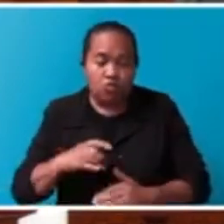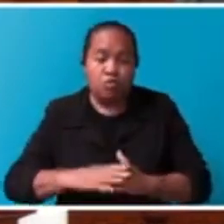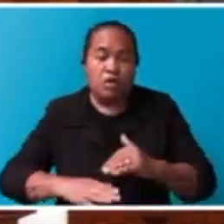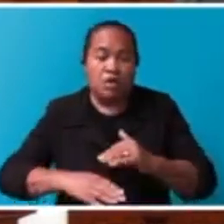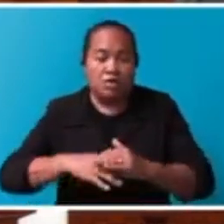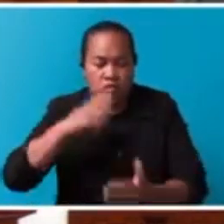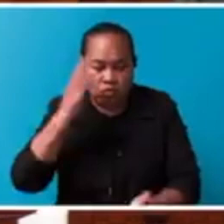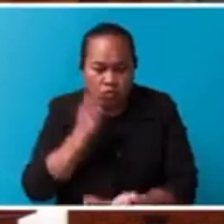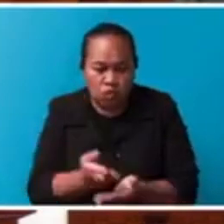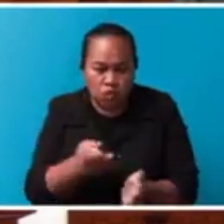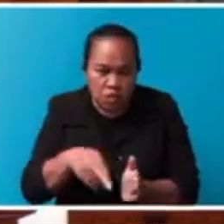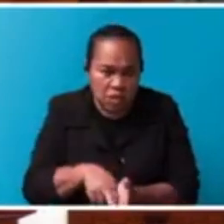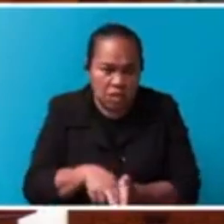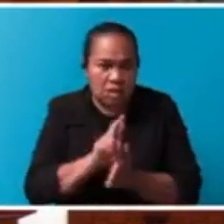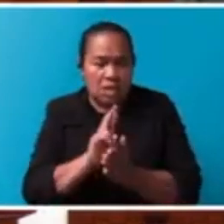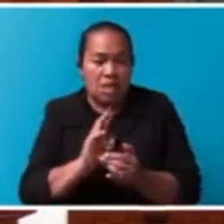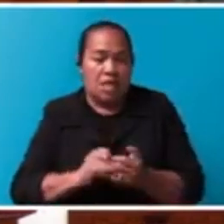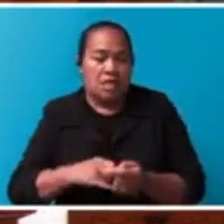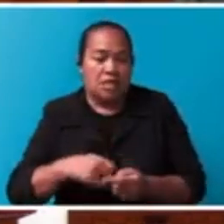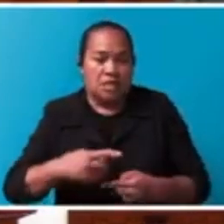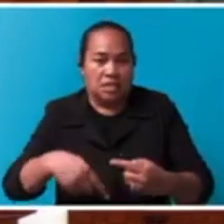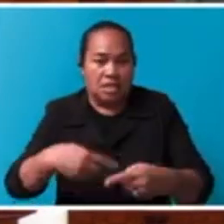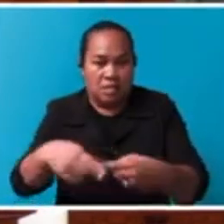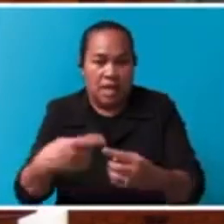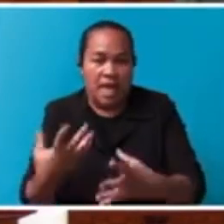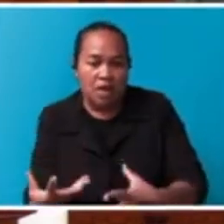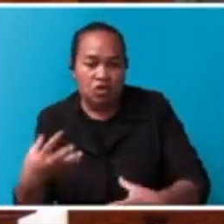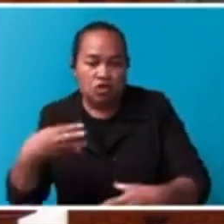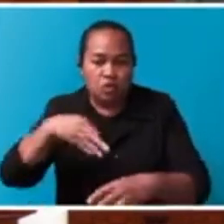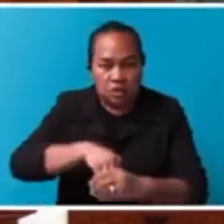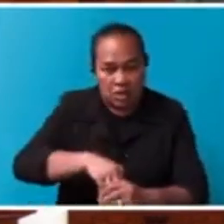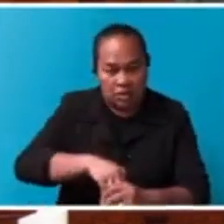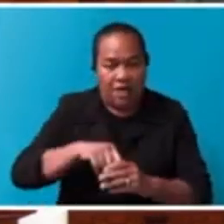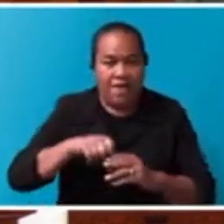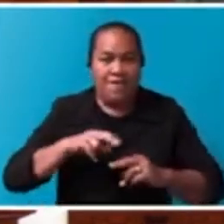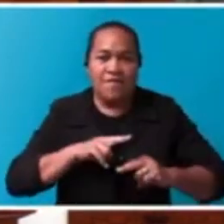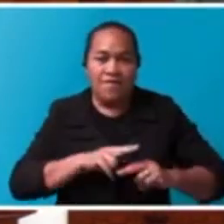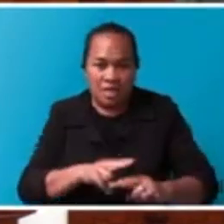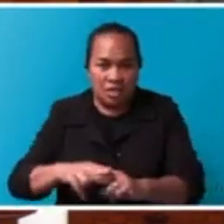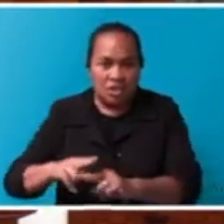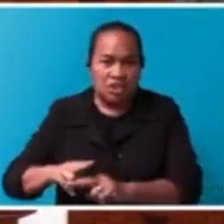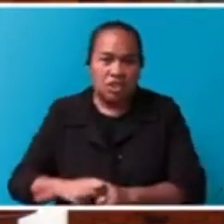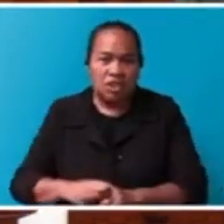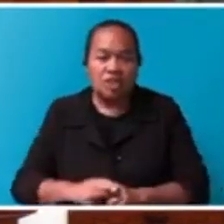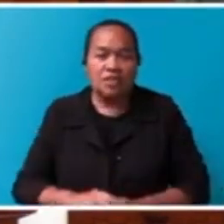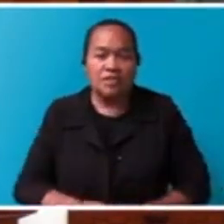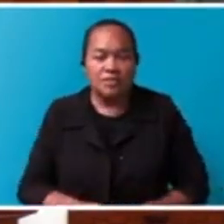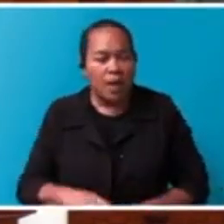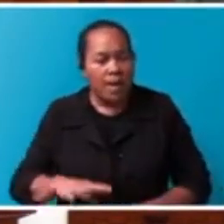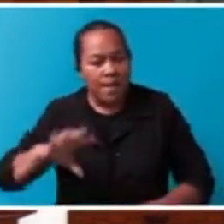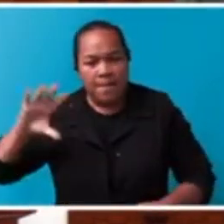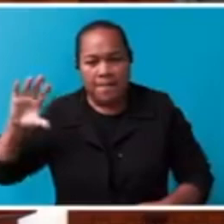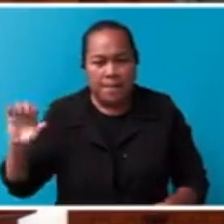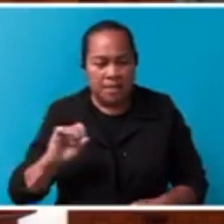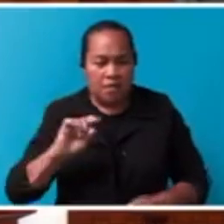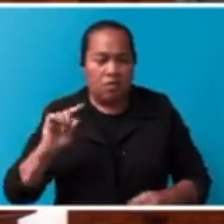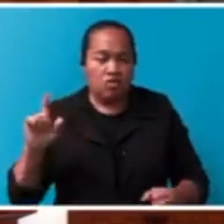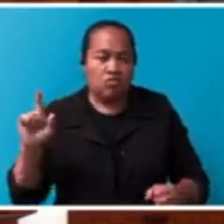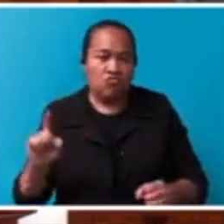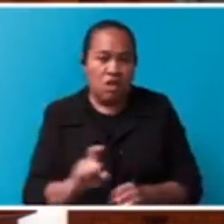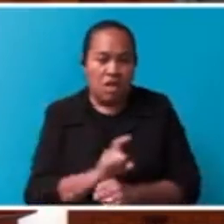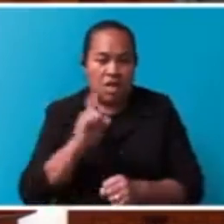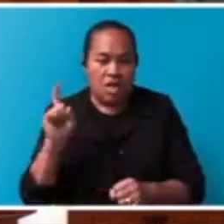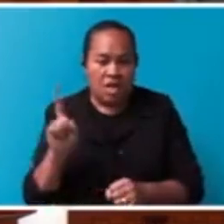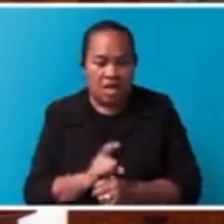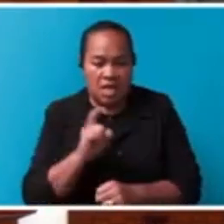resilient, sustainable, and inclusive Fiji. We must first create